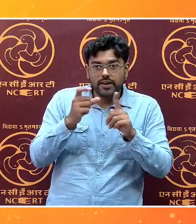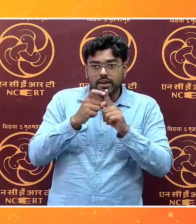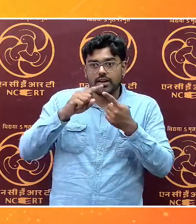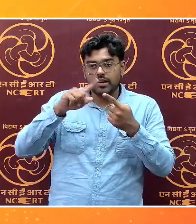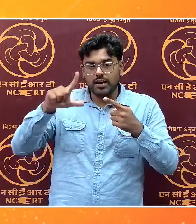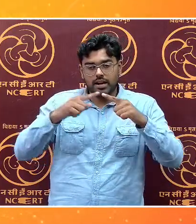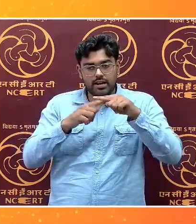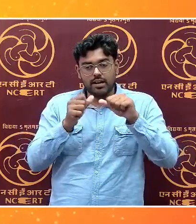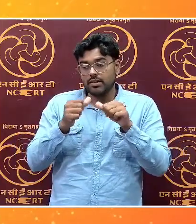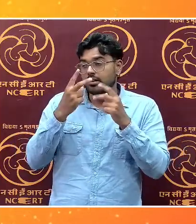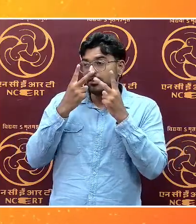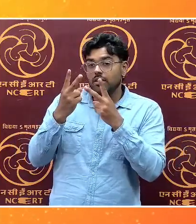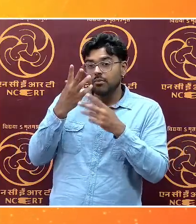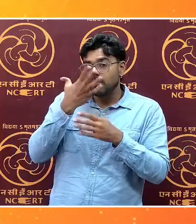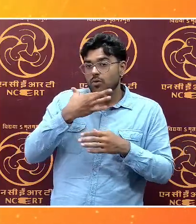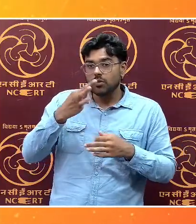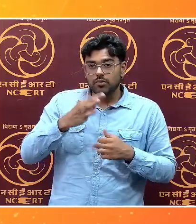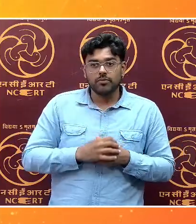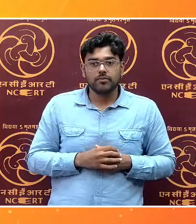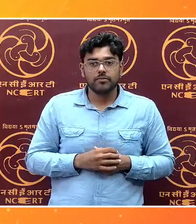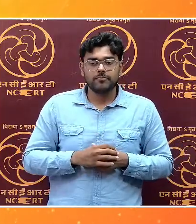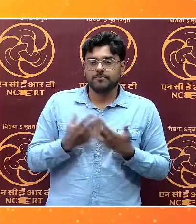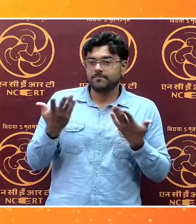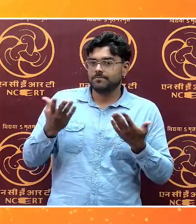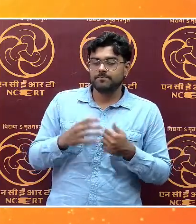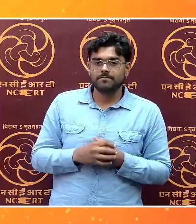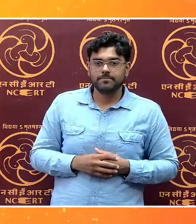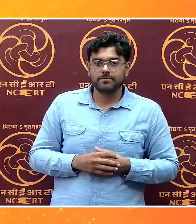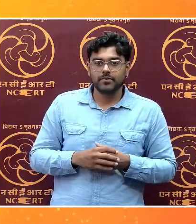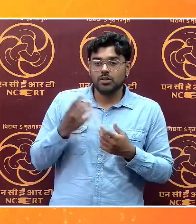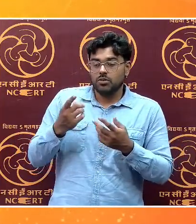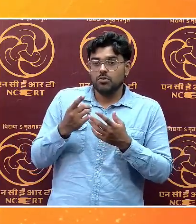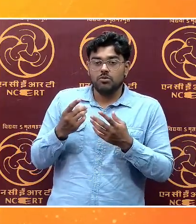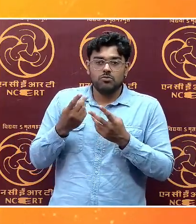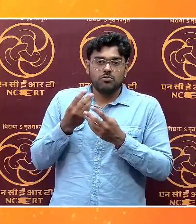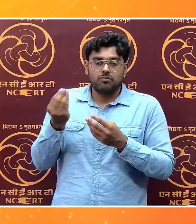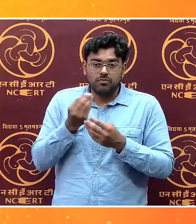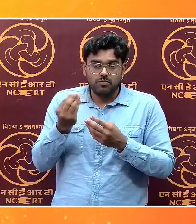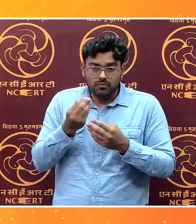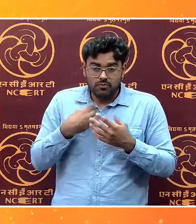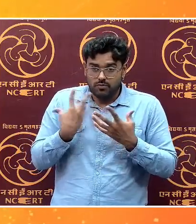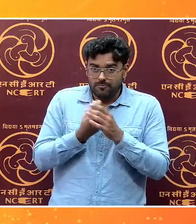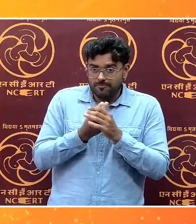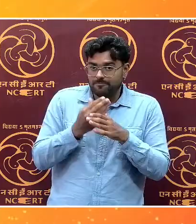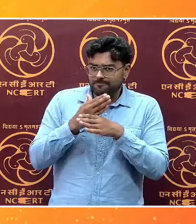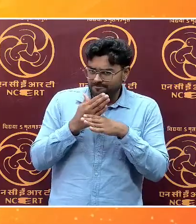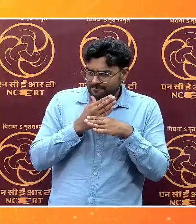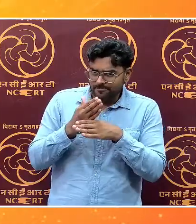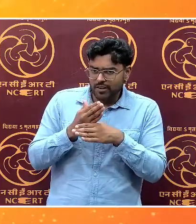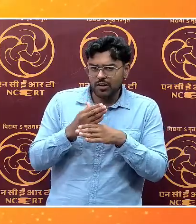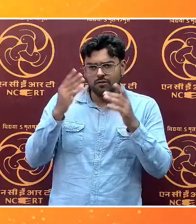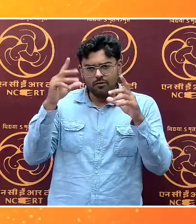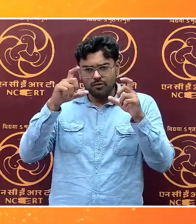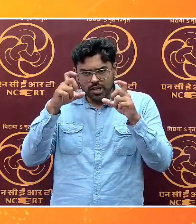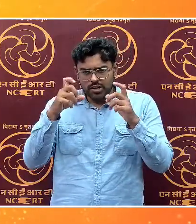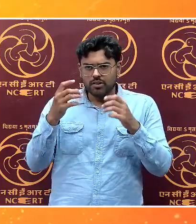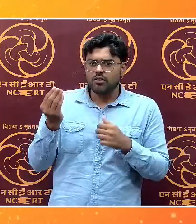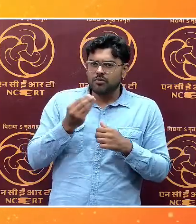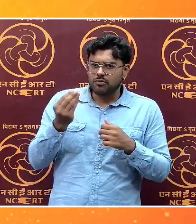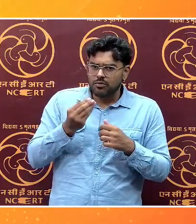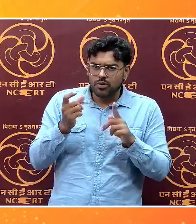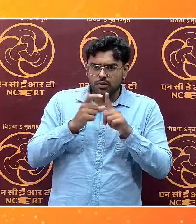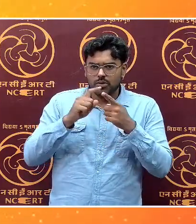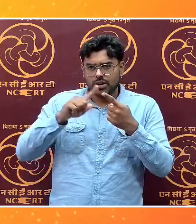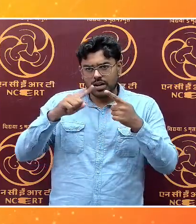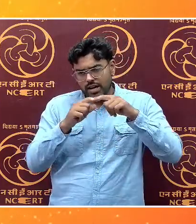is Godavari Delta. Absolutely, we have shown you some pictures. We have shown you some